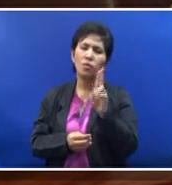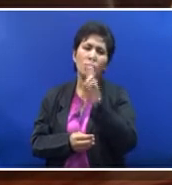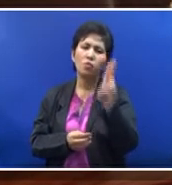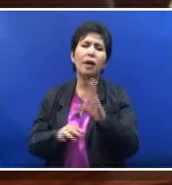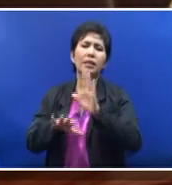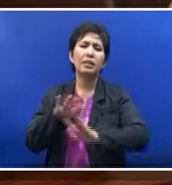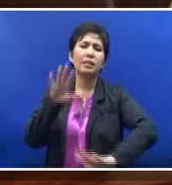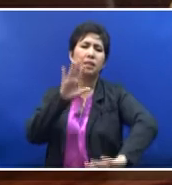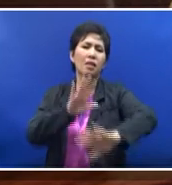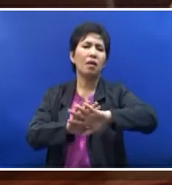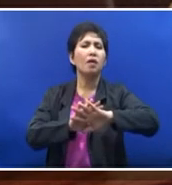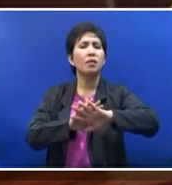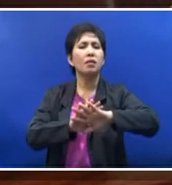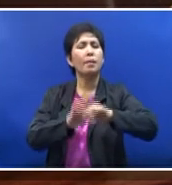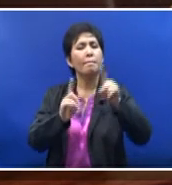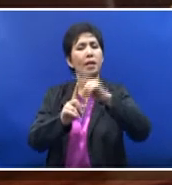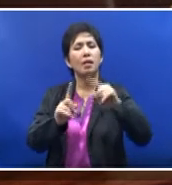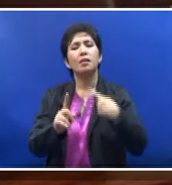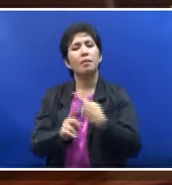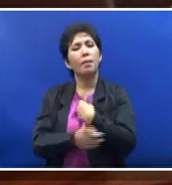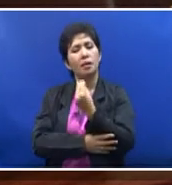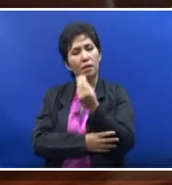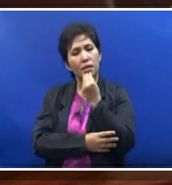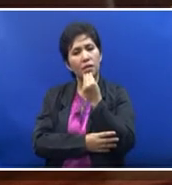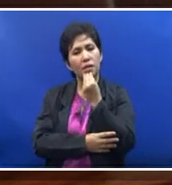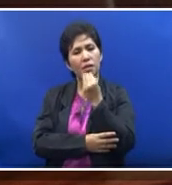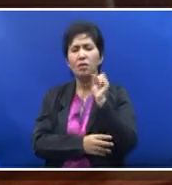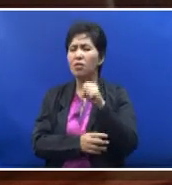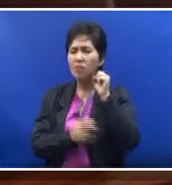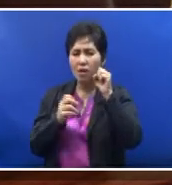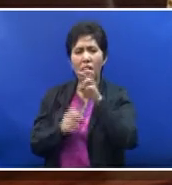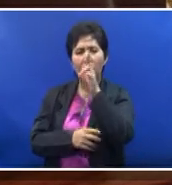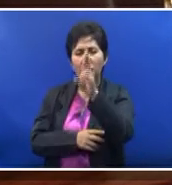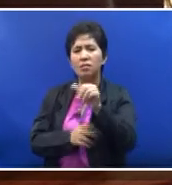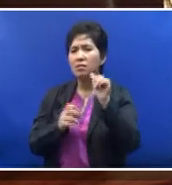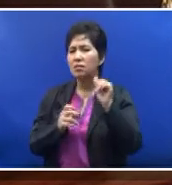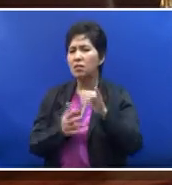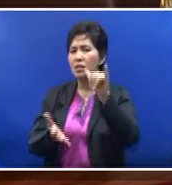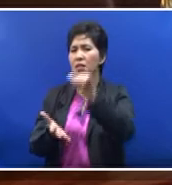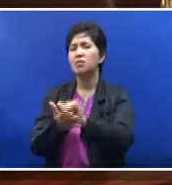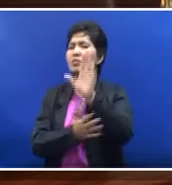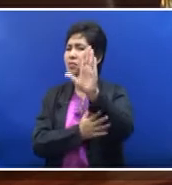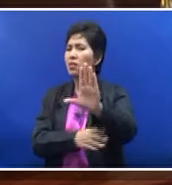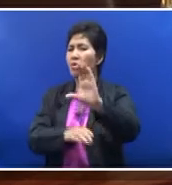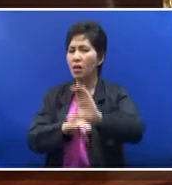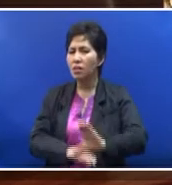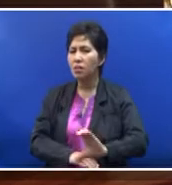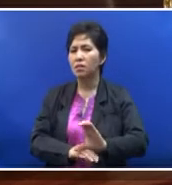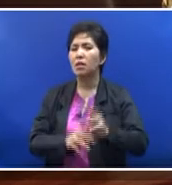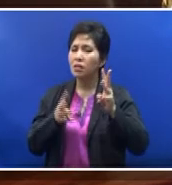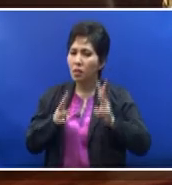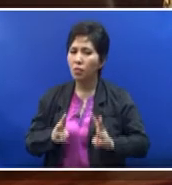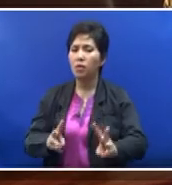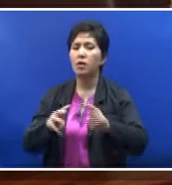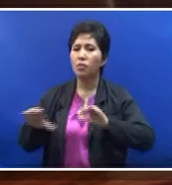hands. Okay? When we eat, did you realize or not? That is your culture. The way